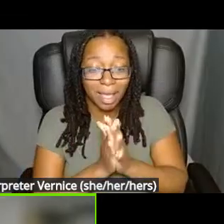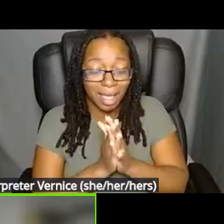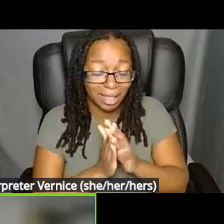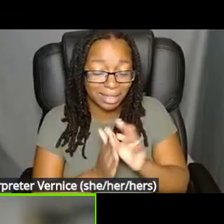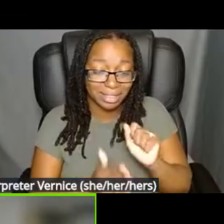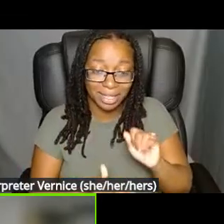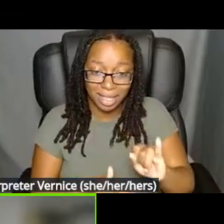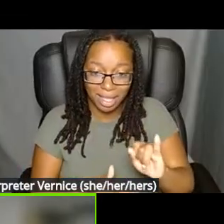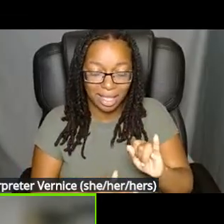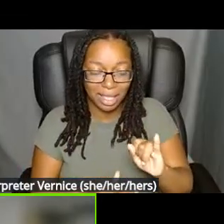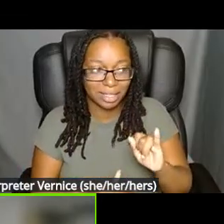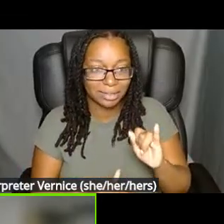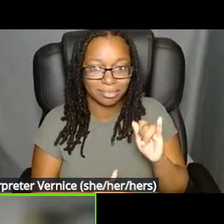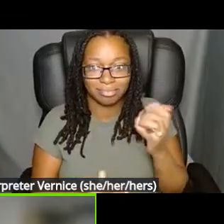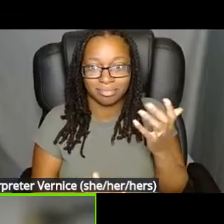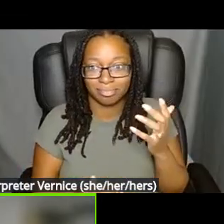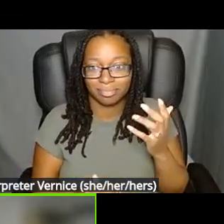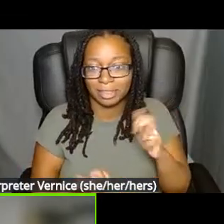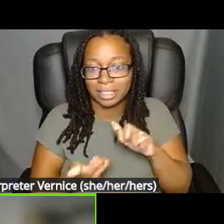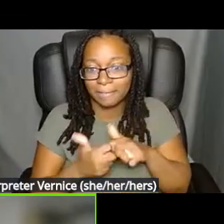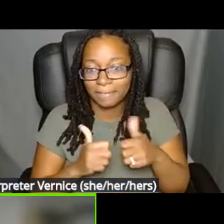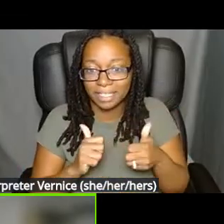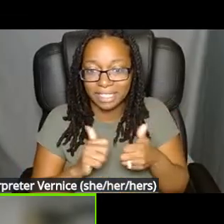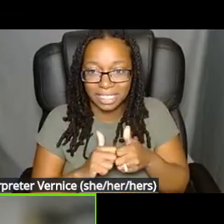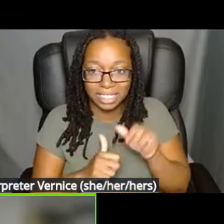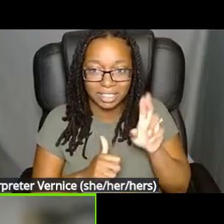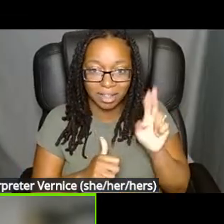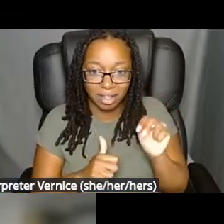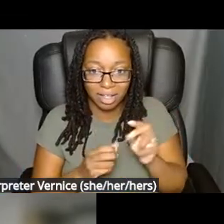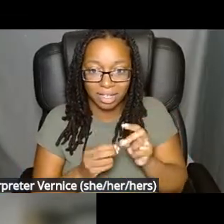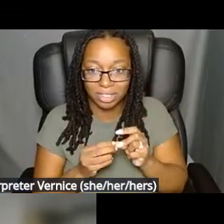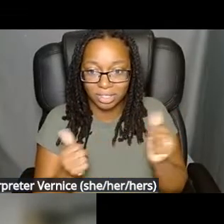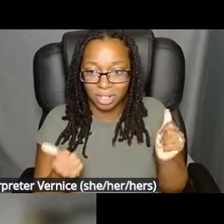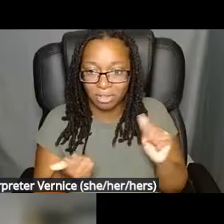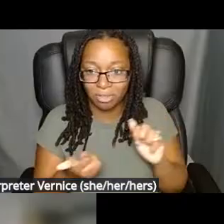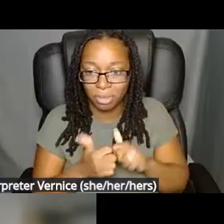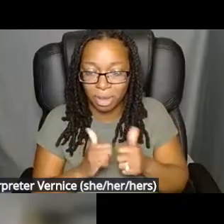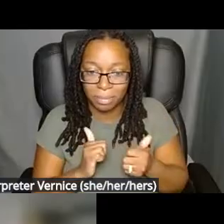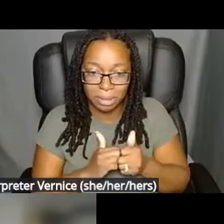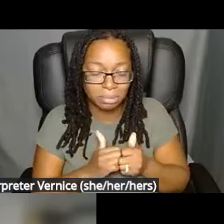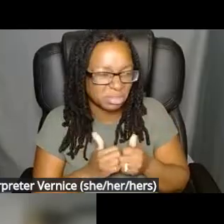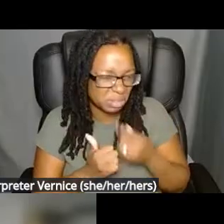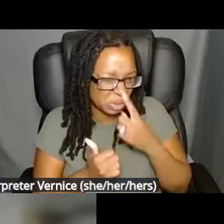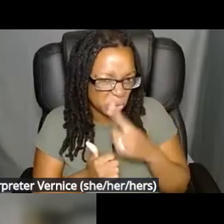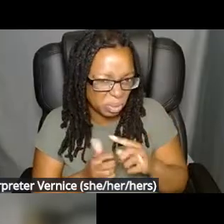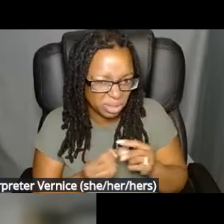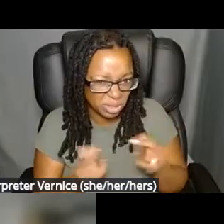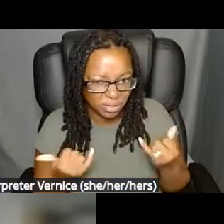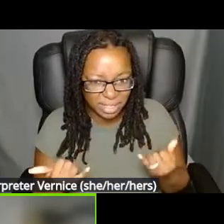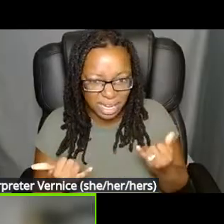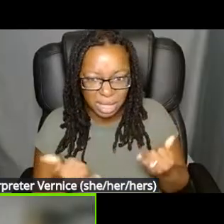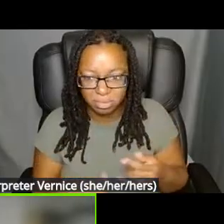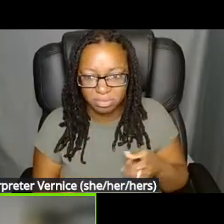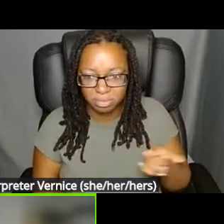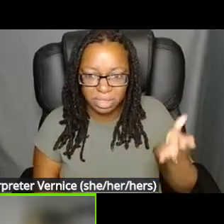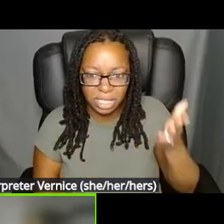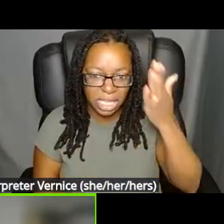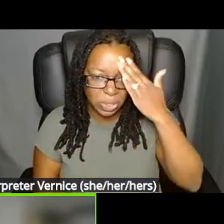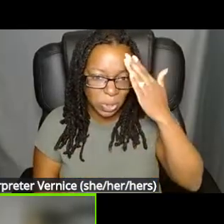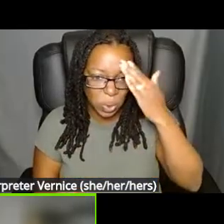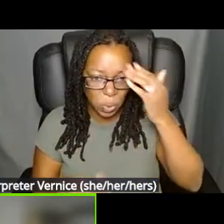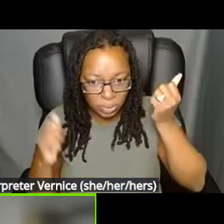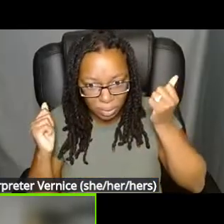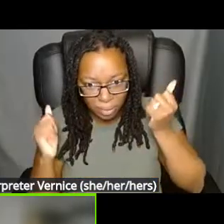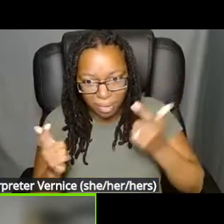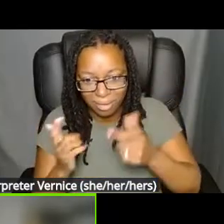unsolved problems in like physics, it knows all. Apologies for swearing. So if you're extremely good at neuroscience and you have